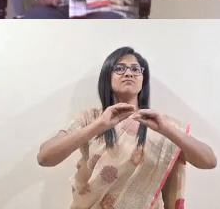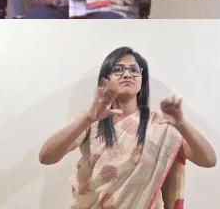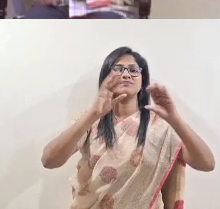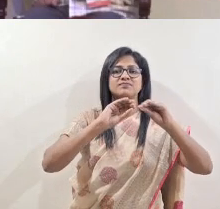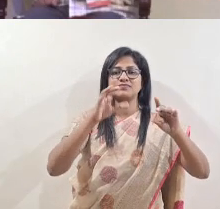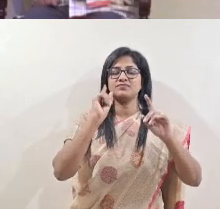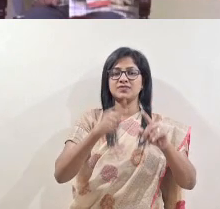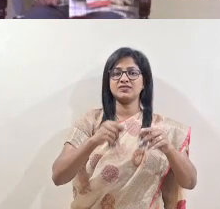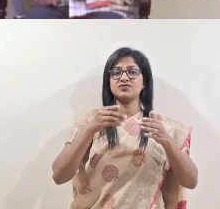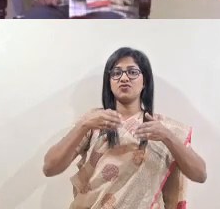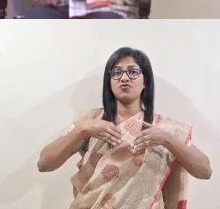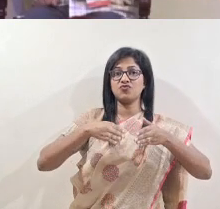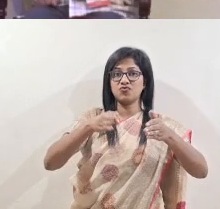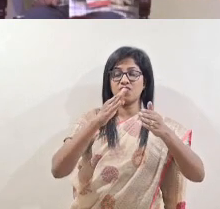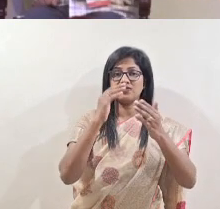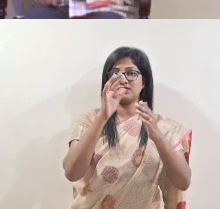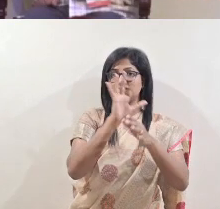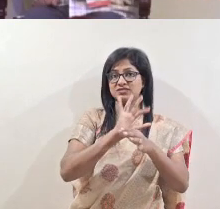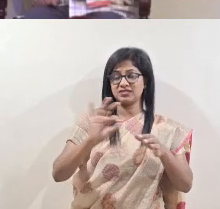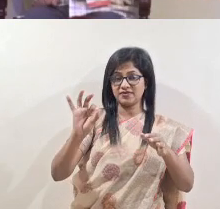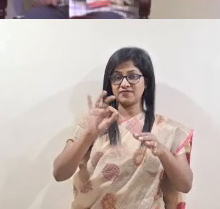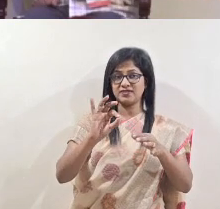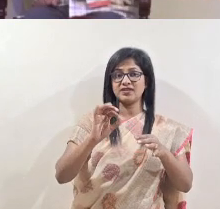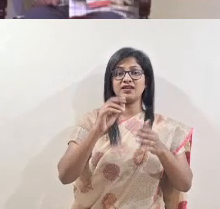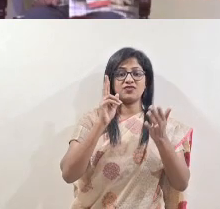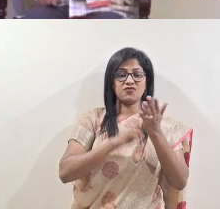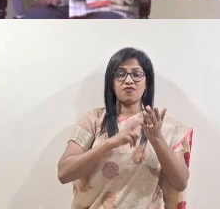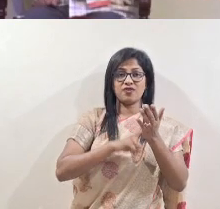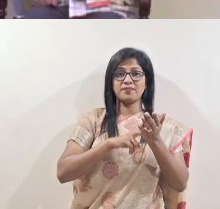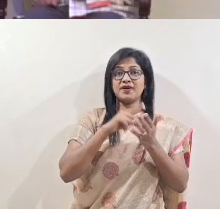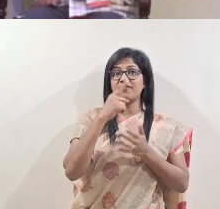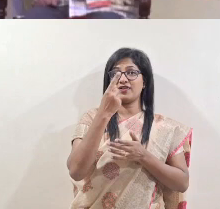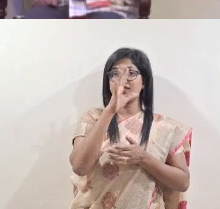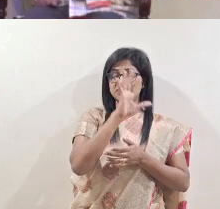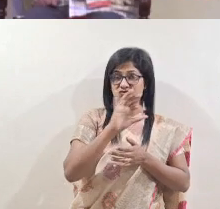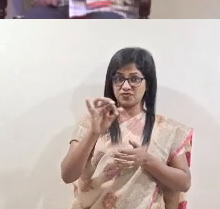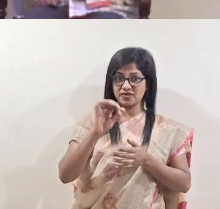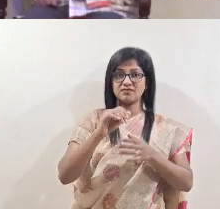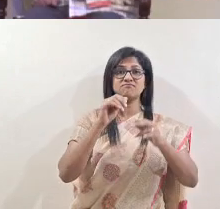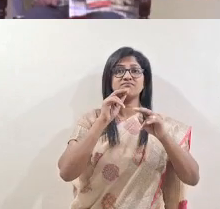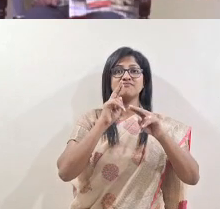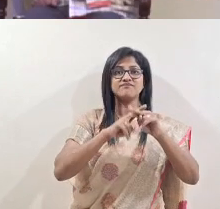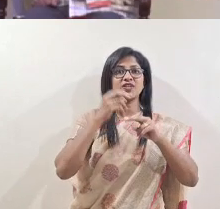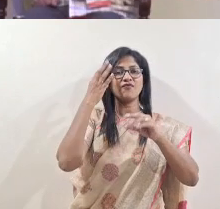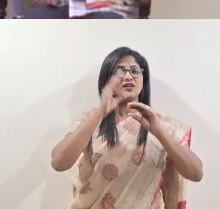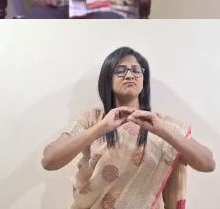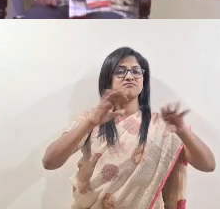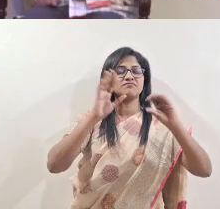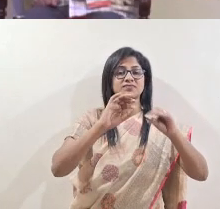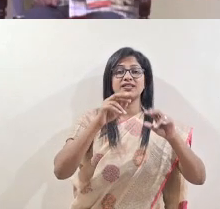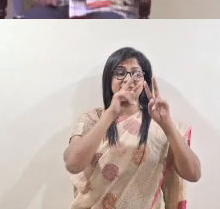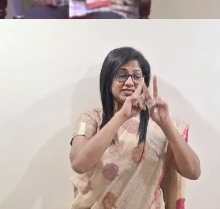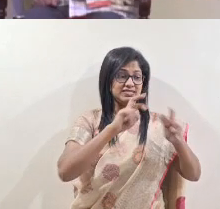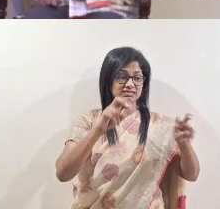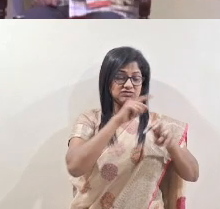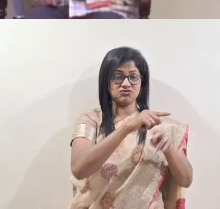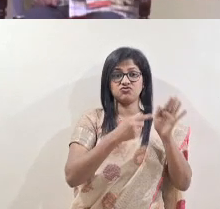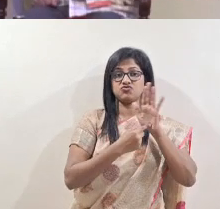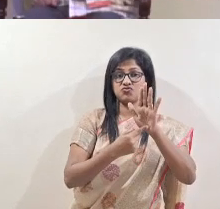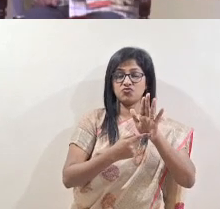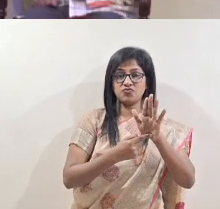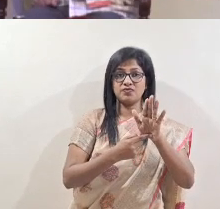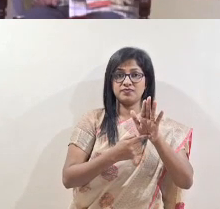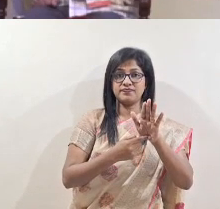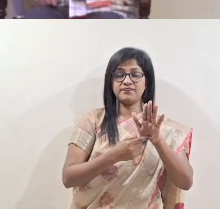in the road safety weeks, which you do usually in the first week of the November. So researchers have told that there is no